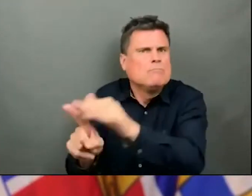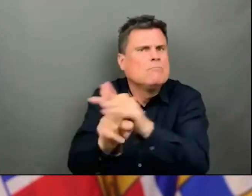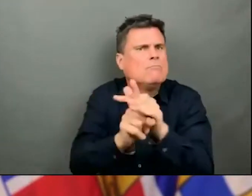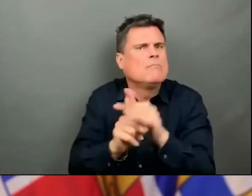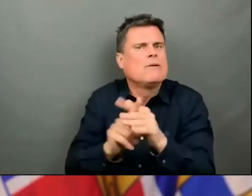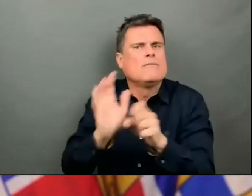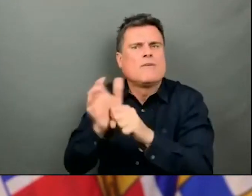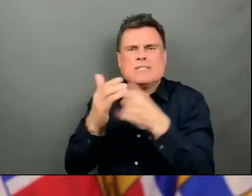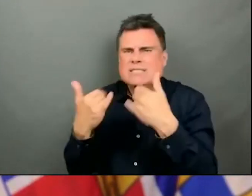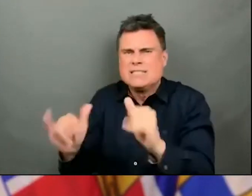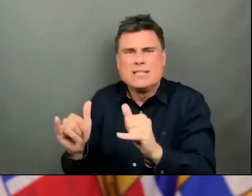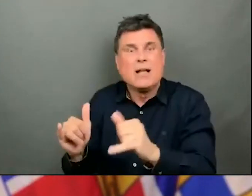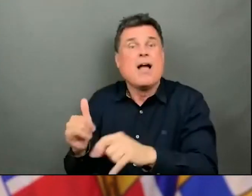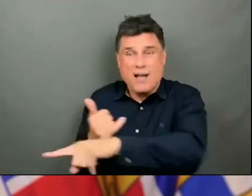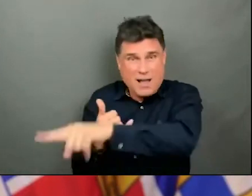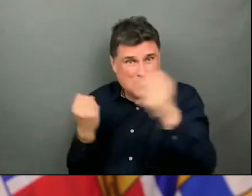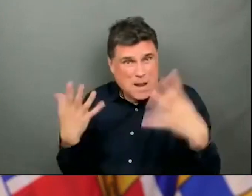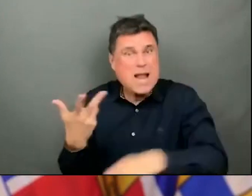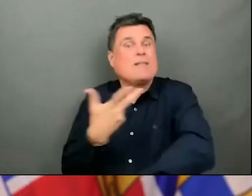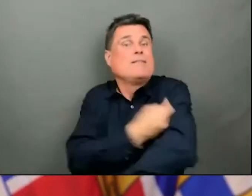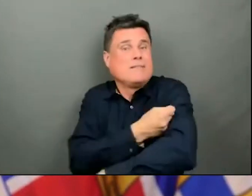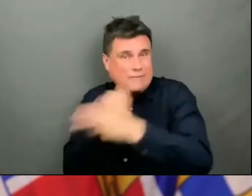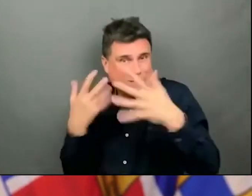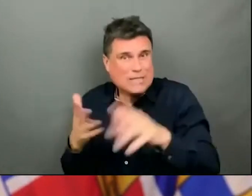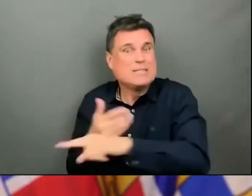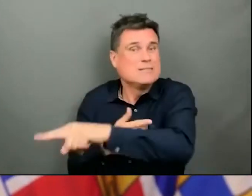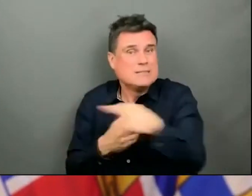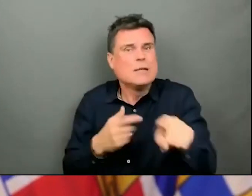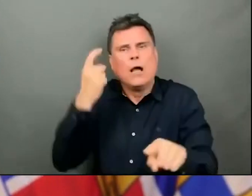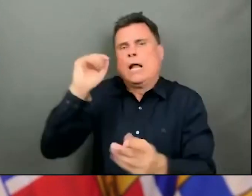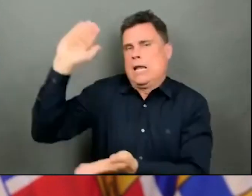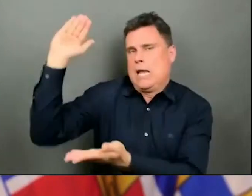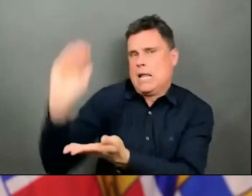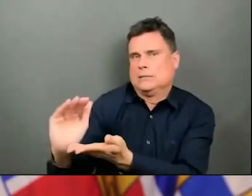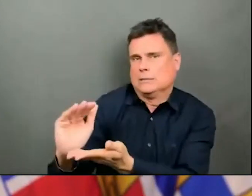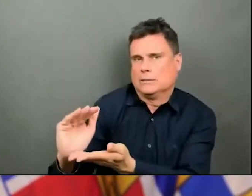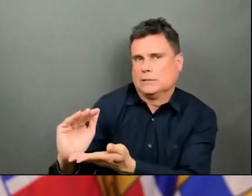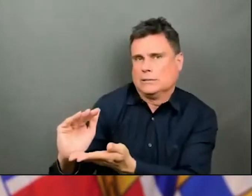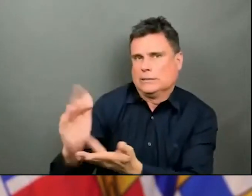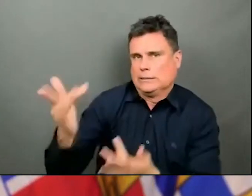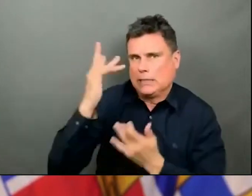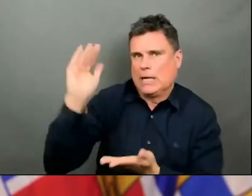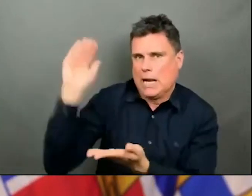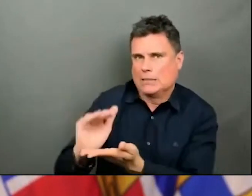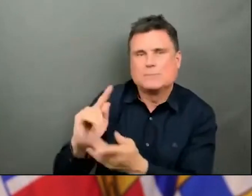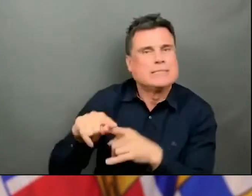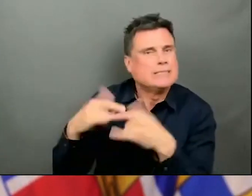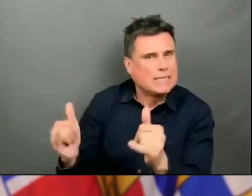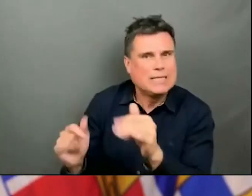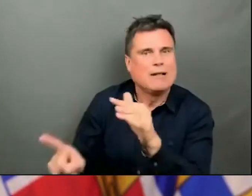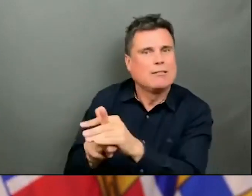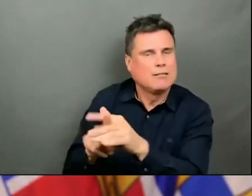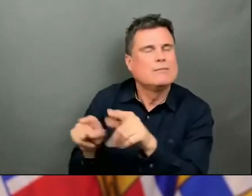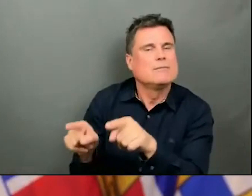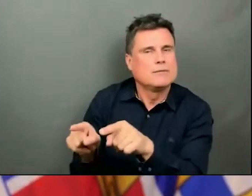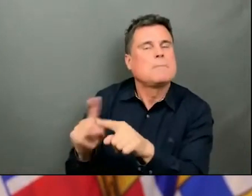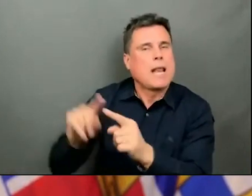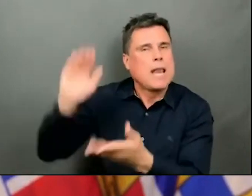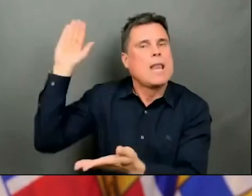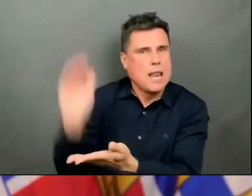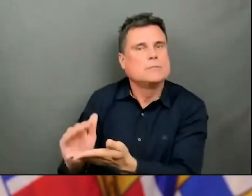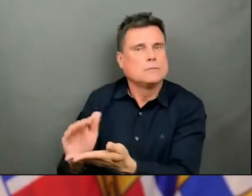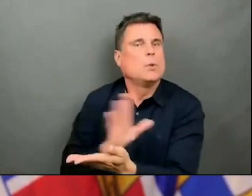well in some communities where we have immunization, it doesn't mean the disease has gone away completely. Your chances of